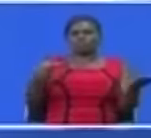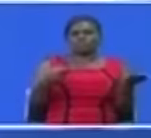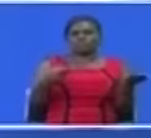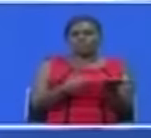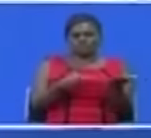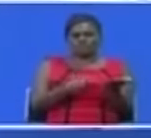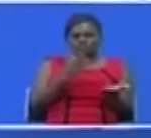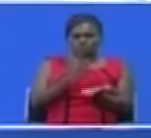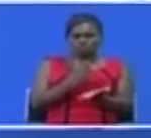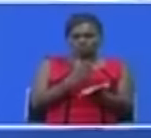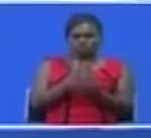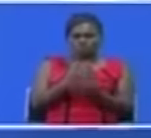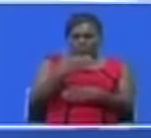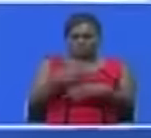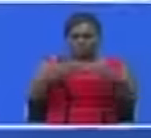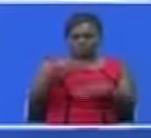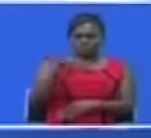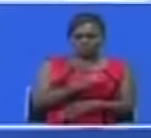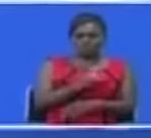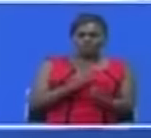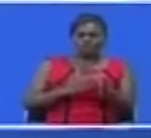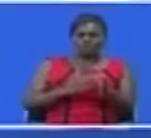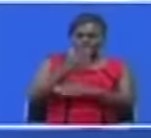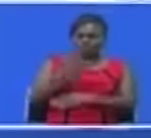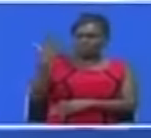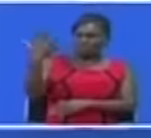technology can ensure a building stays intact for a period